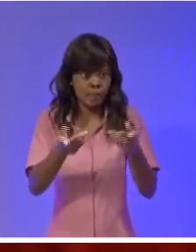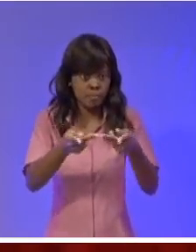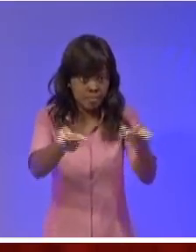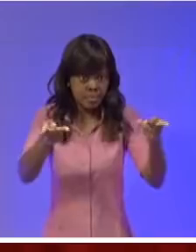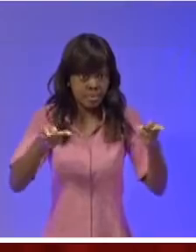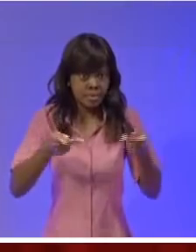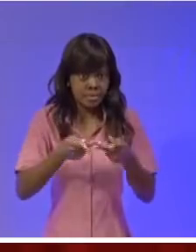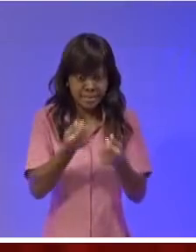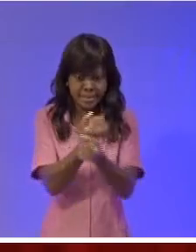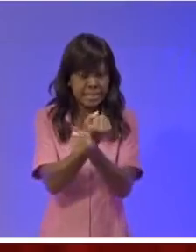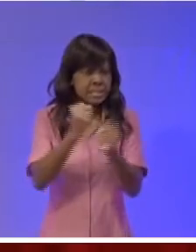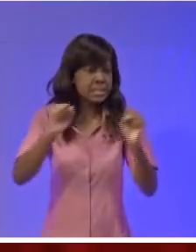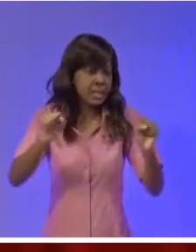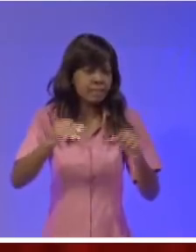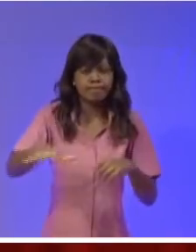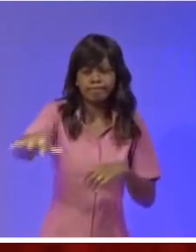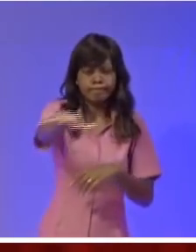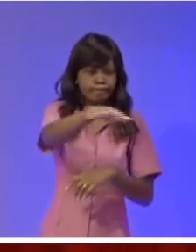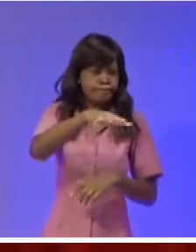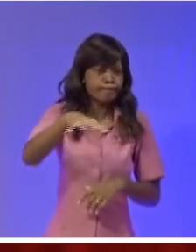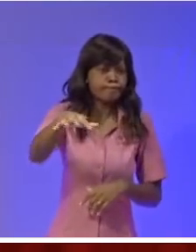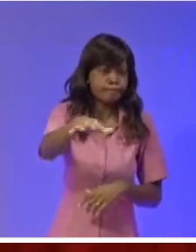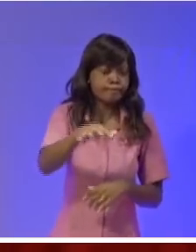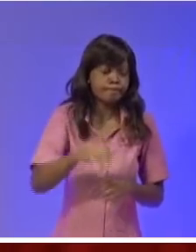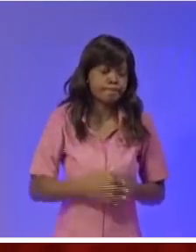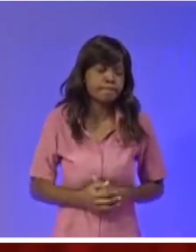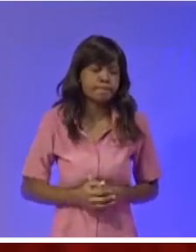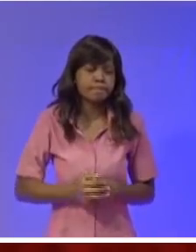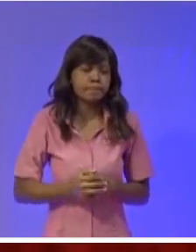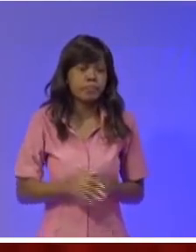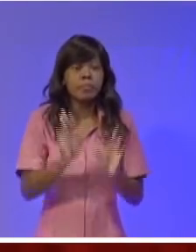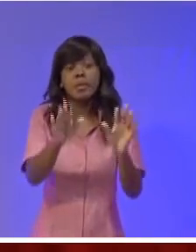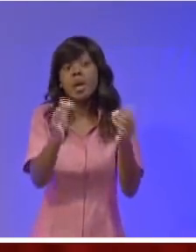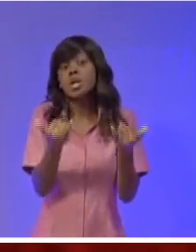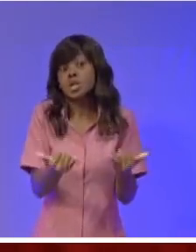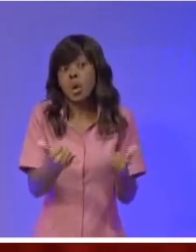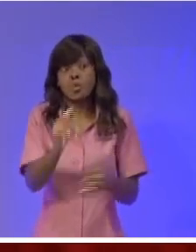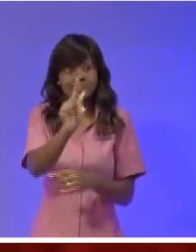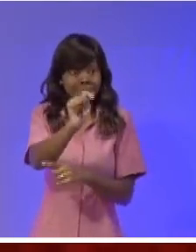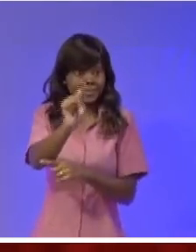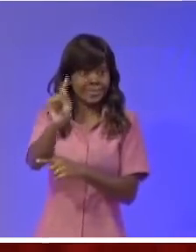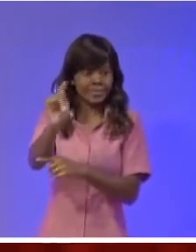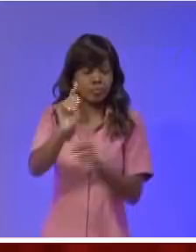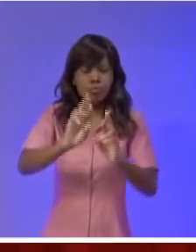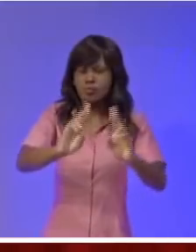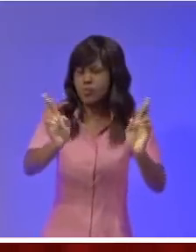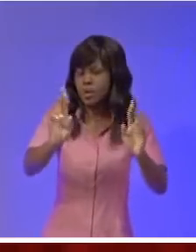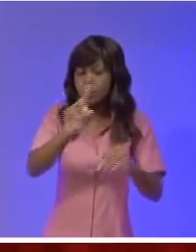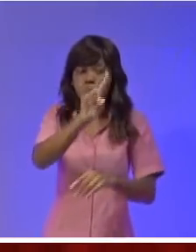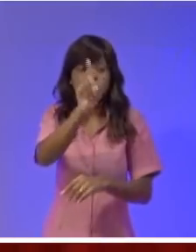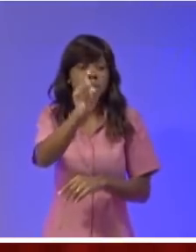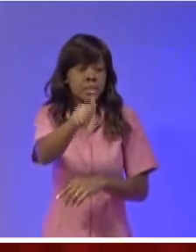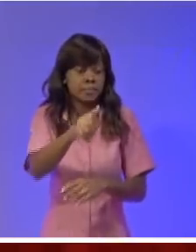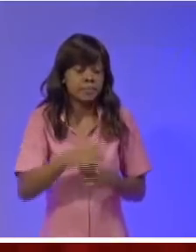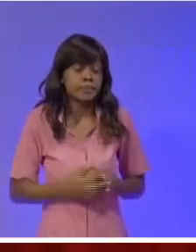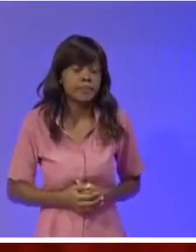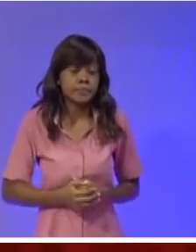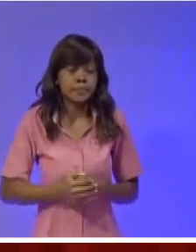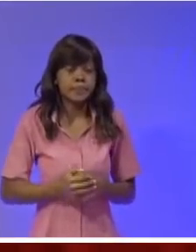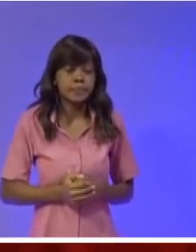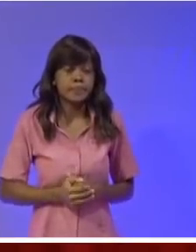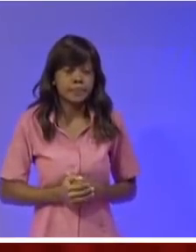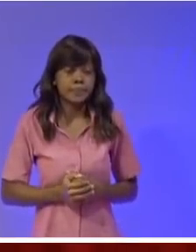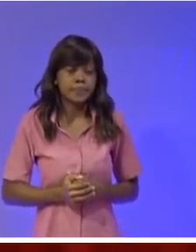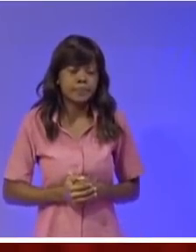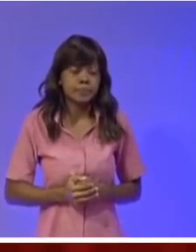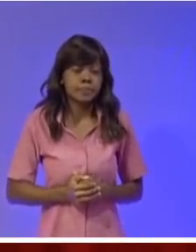Okay, so we move to TTT. TTT, we're ready for your questions. Good morning. Terry Ann Brown Campbell